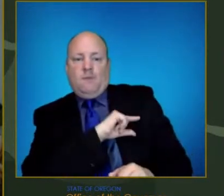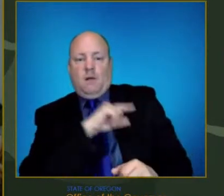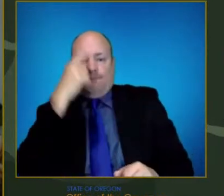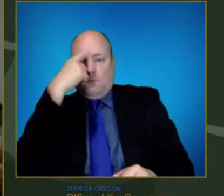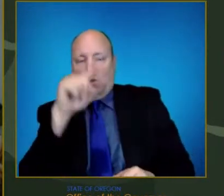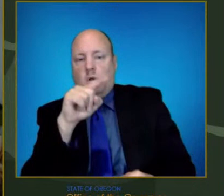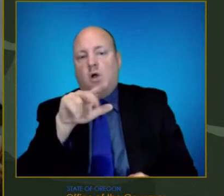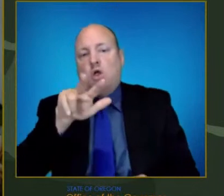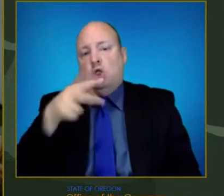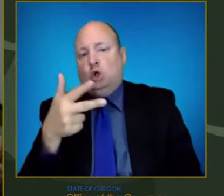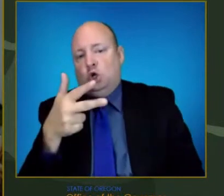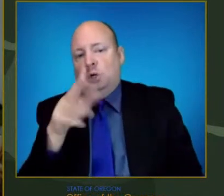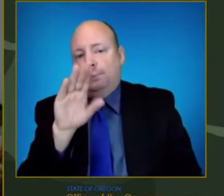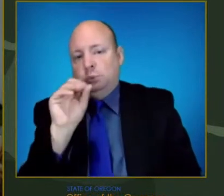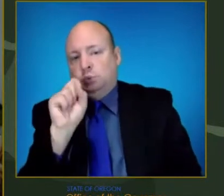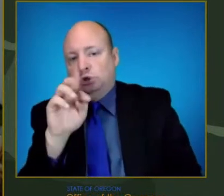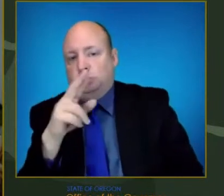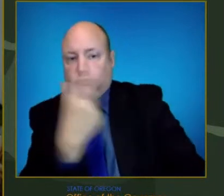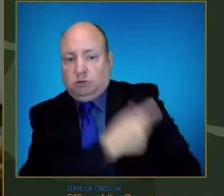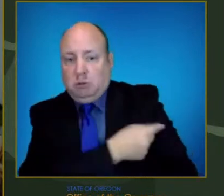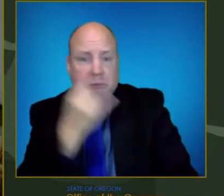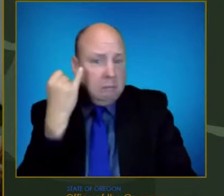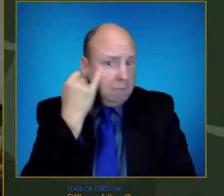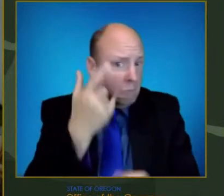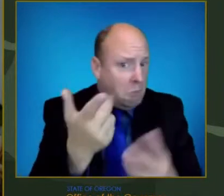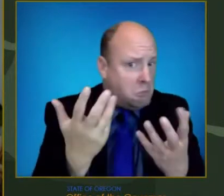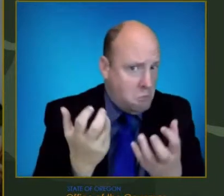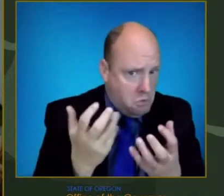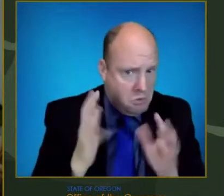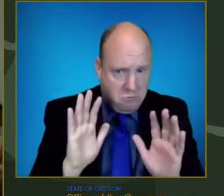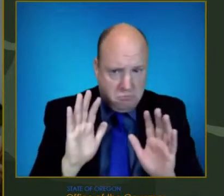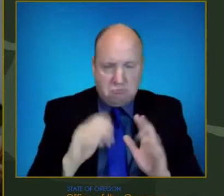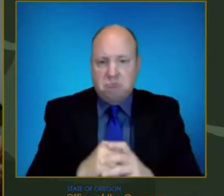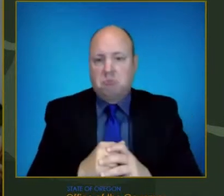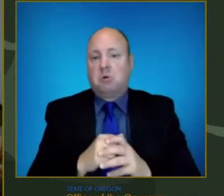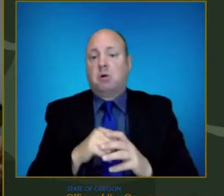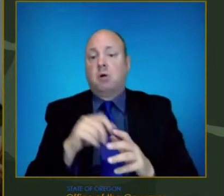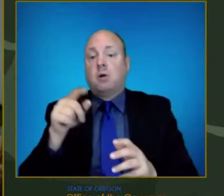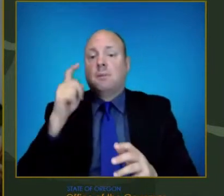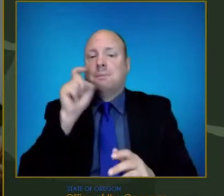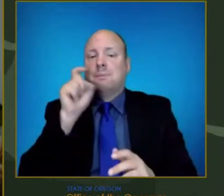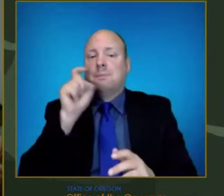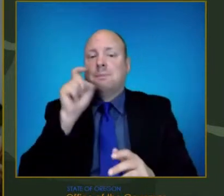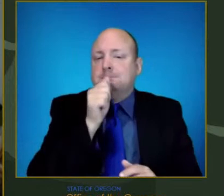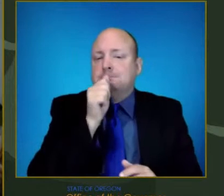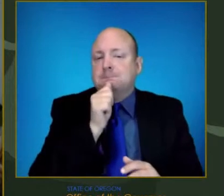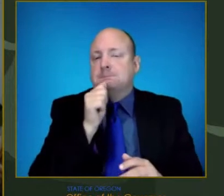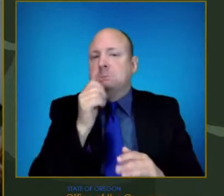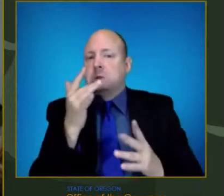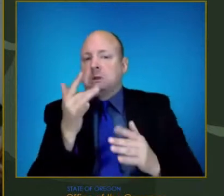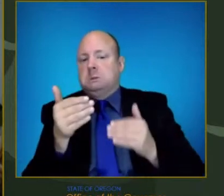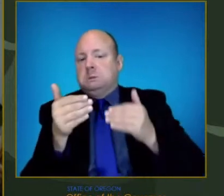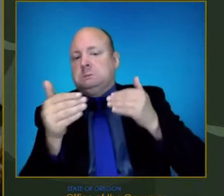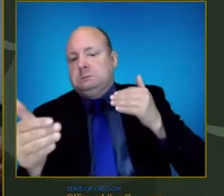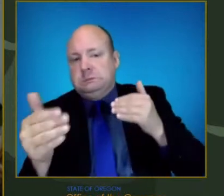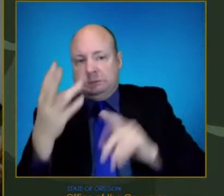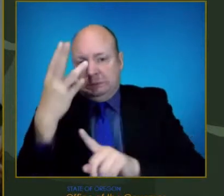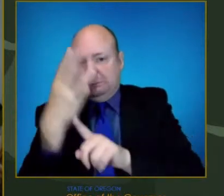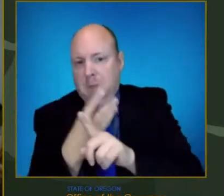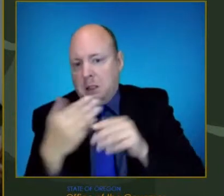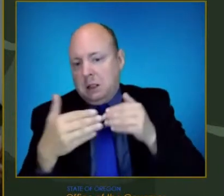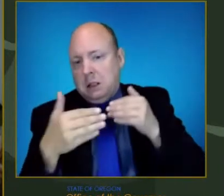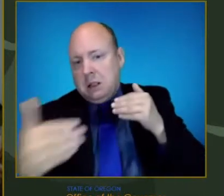if they want it, and if they received their immunization at least 6 months ago. People may remember in Oregon, our phase